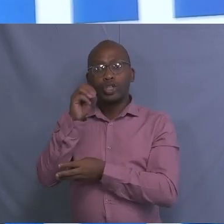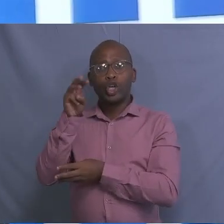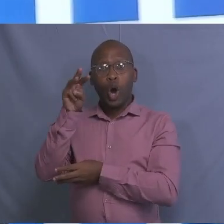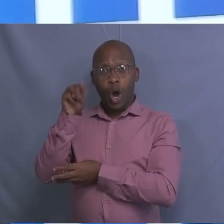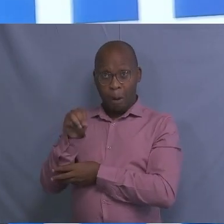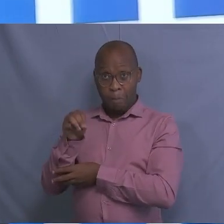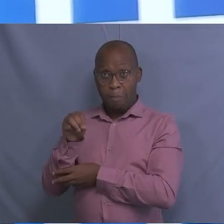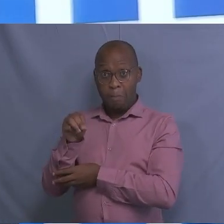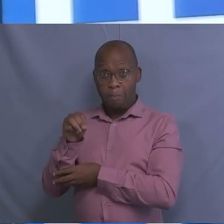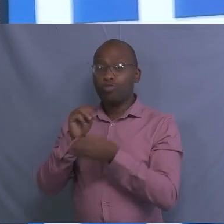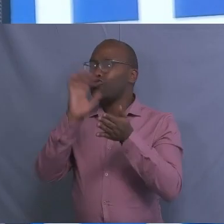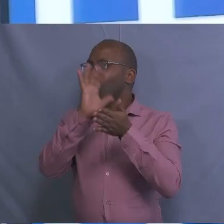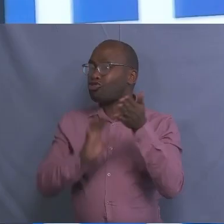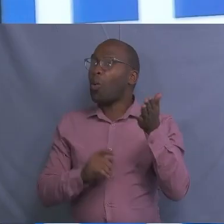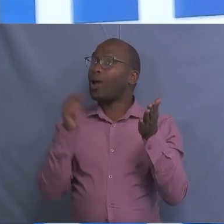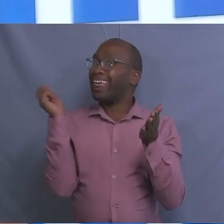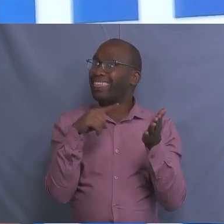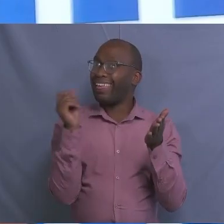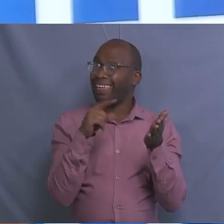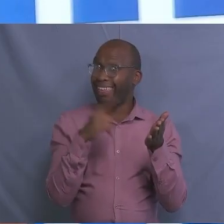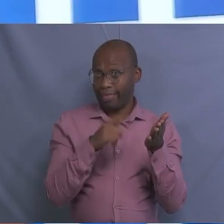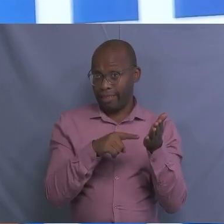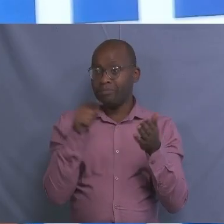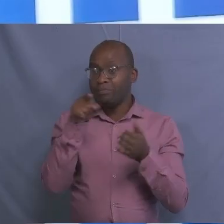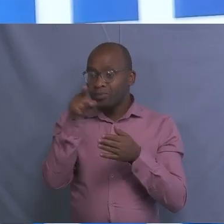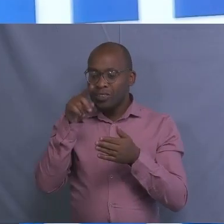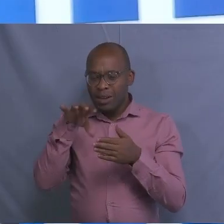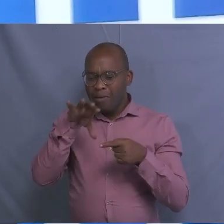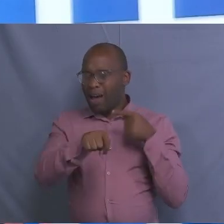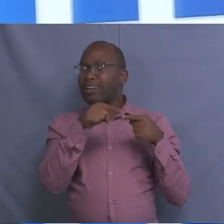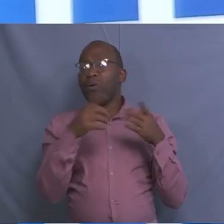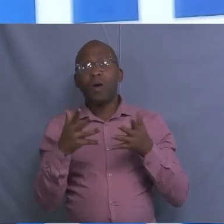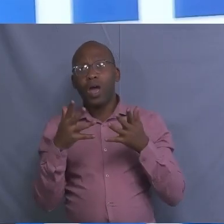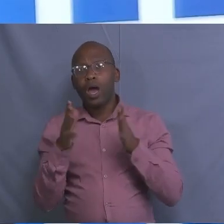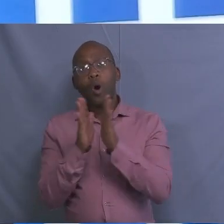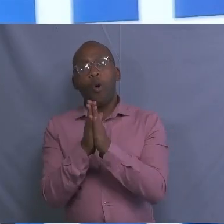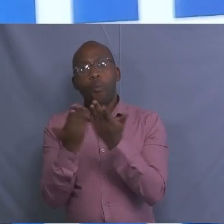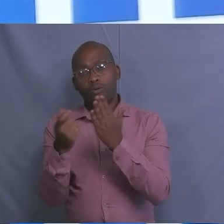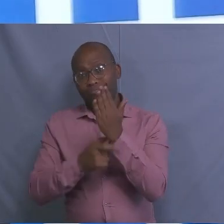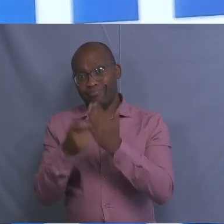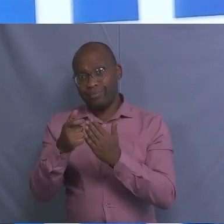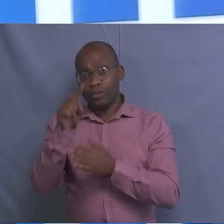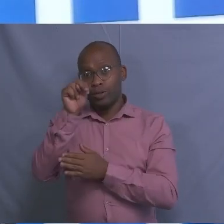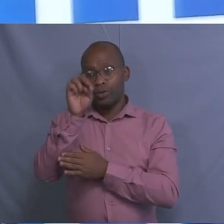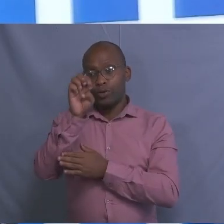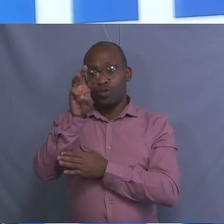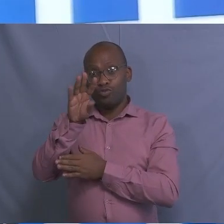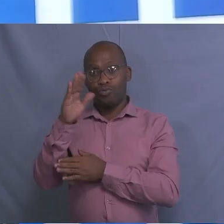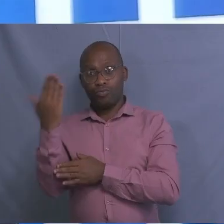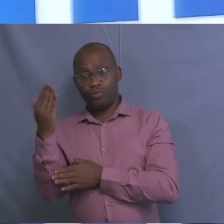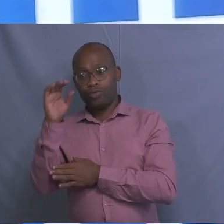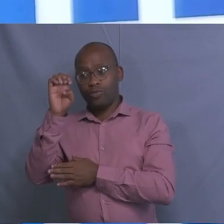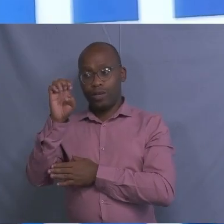Era textbook where you can find a number of cases that will help you to engage more with this content. And in that case,